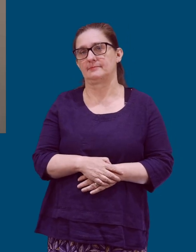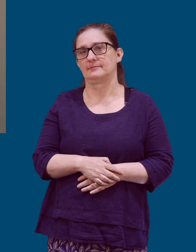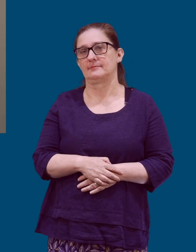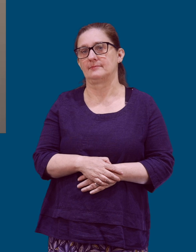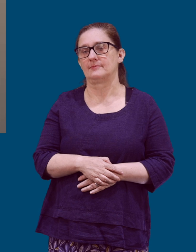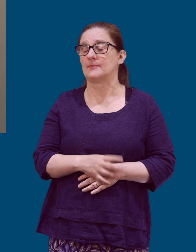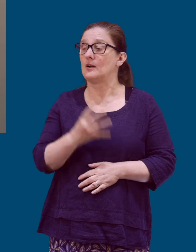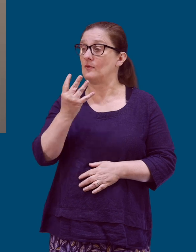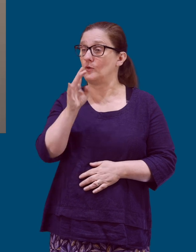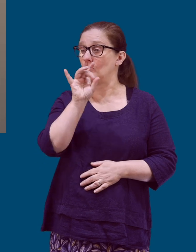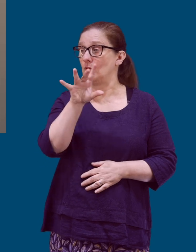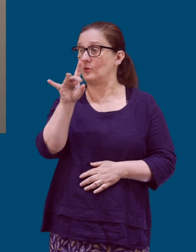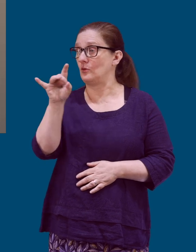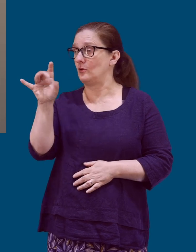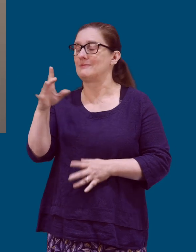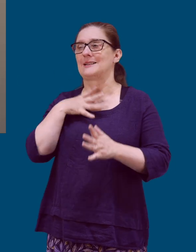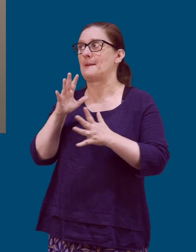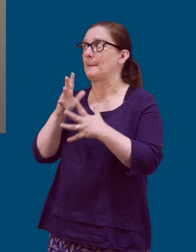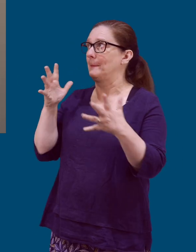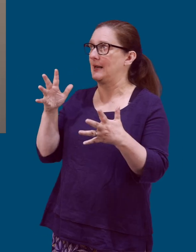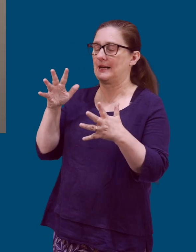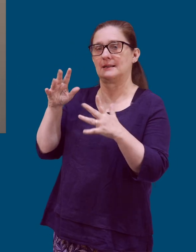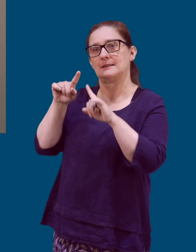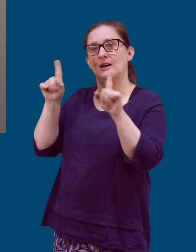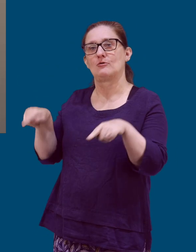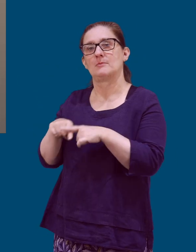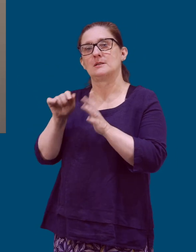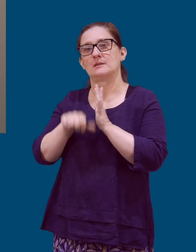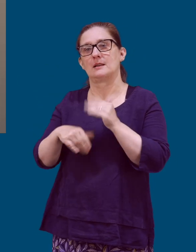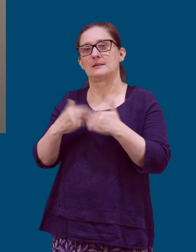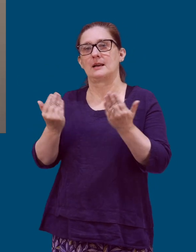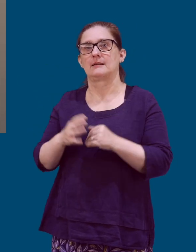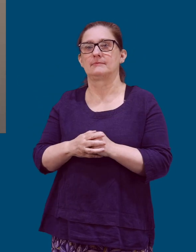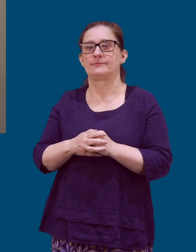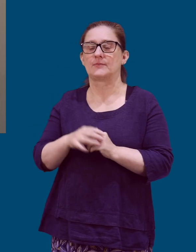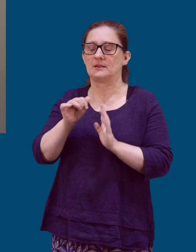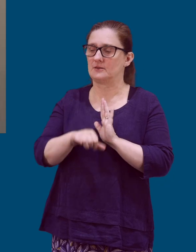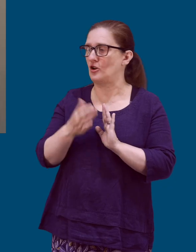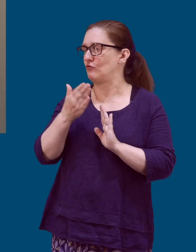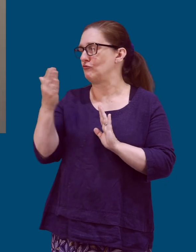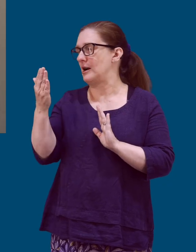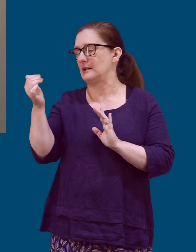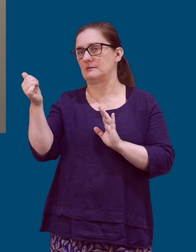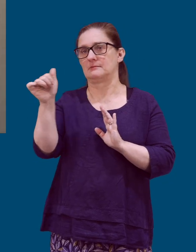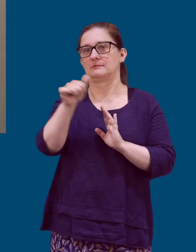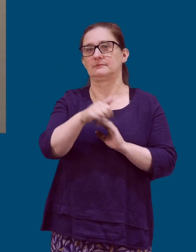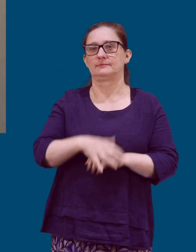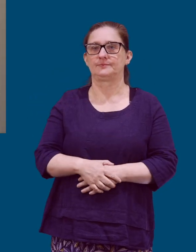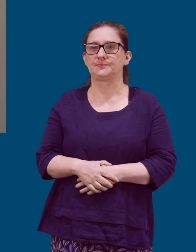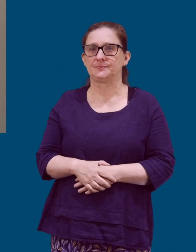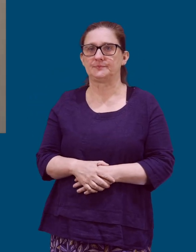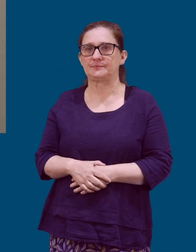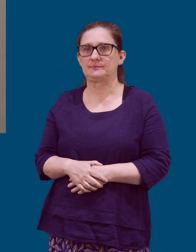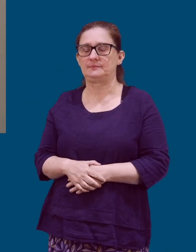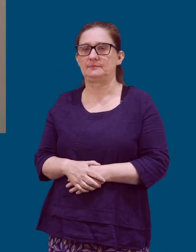4 asterisks denote the bigger diagram of starting the day, moving from a right-hand column of connected bubbles to the left as